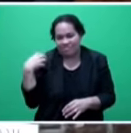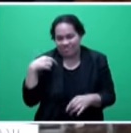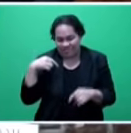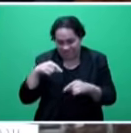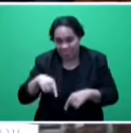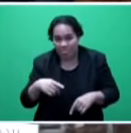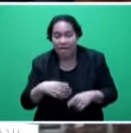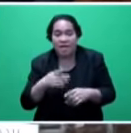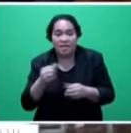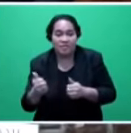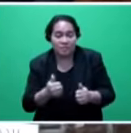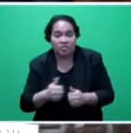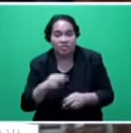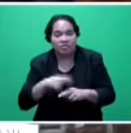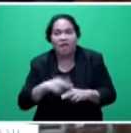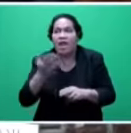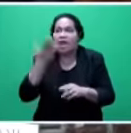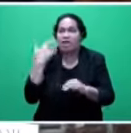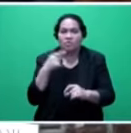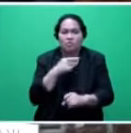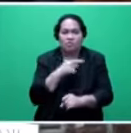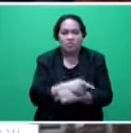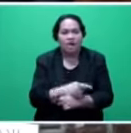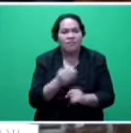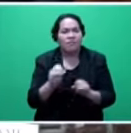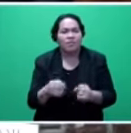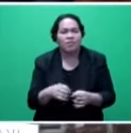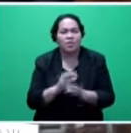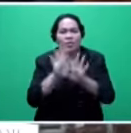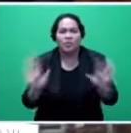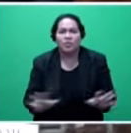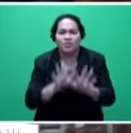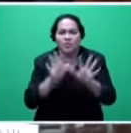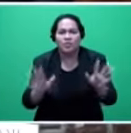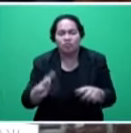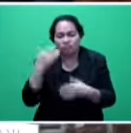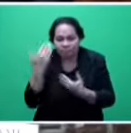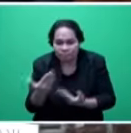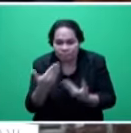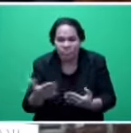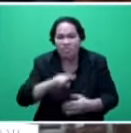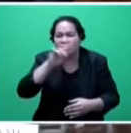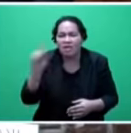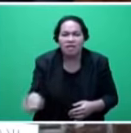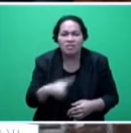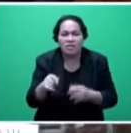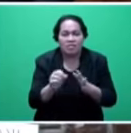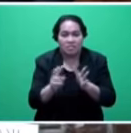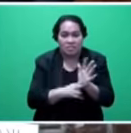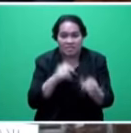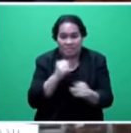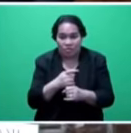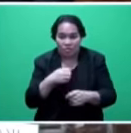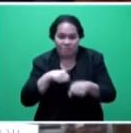And last week they had their Remembrance Day, public holiday, to honor the thousands of Papua New Guinean natives who fought